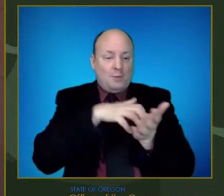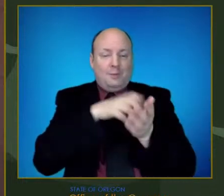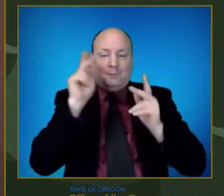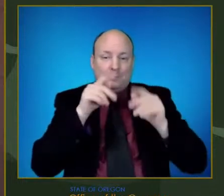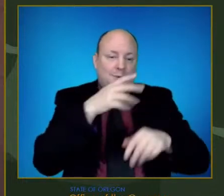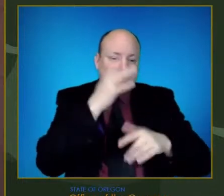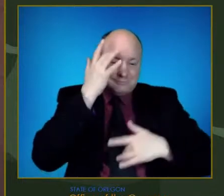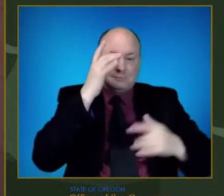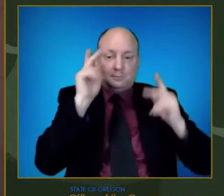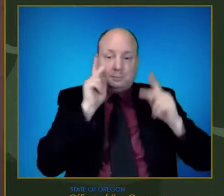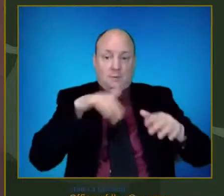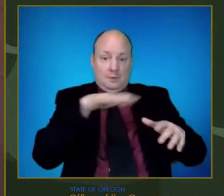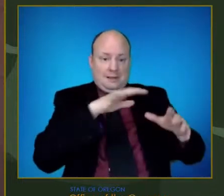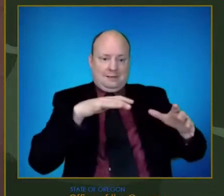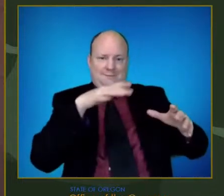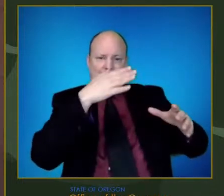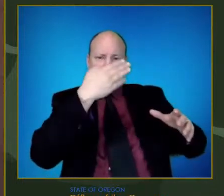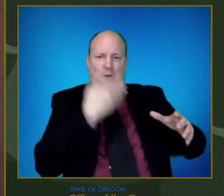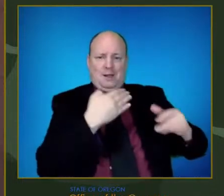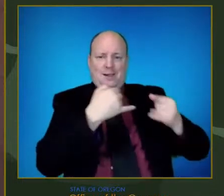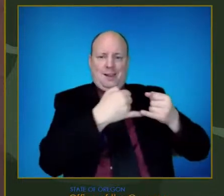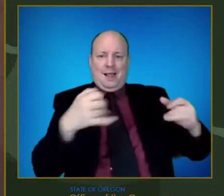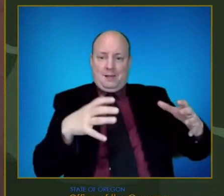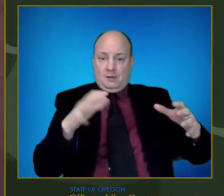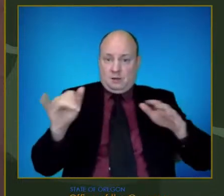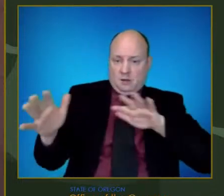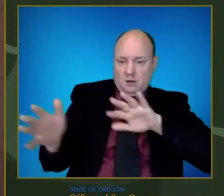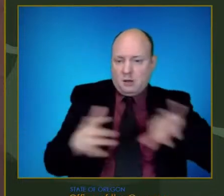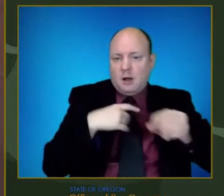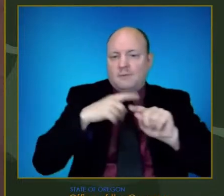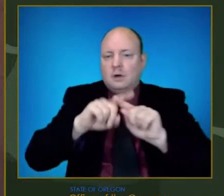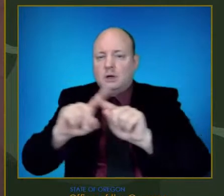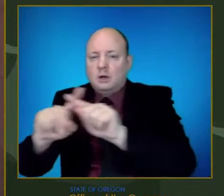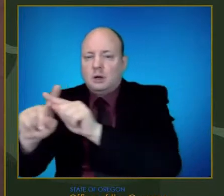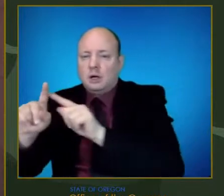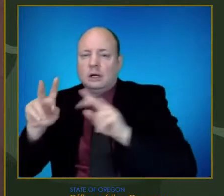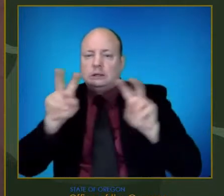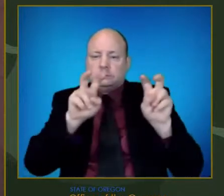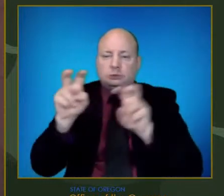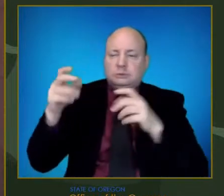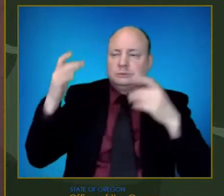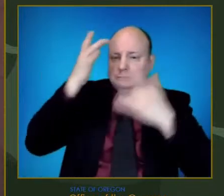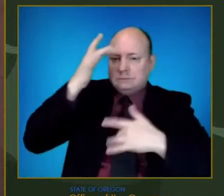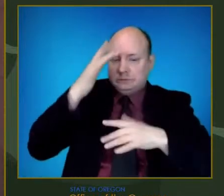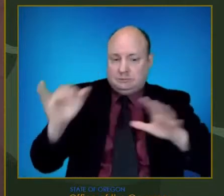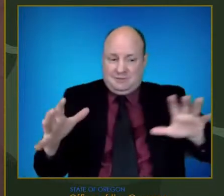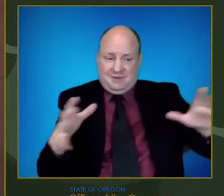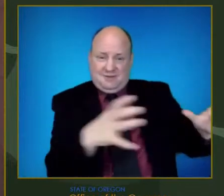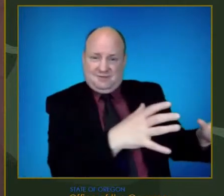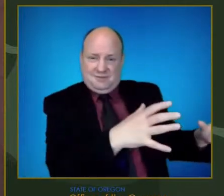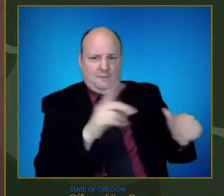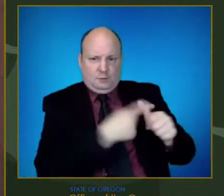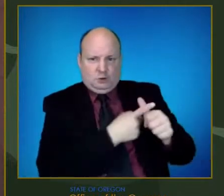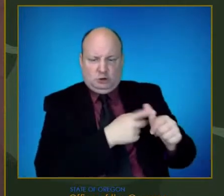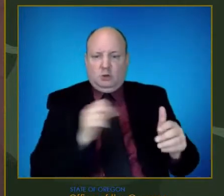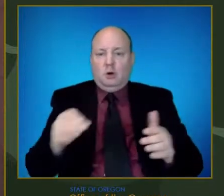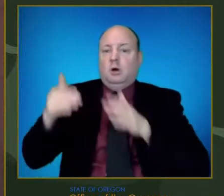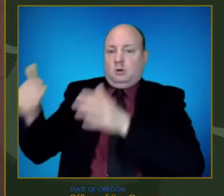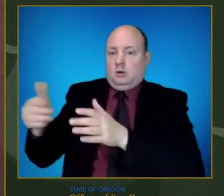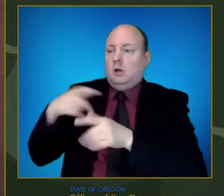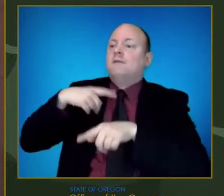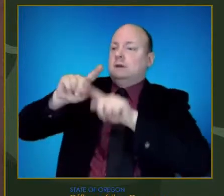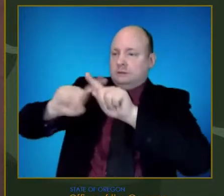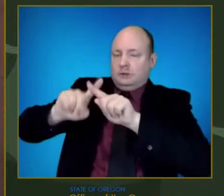and 64 that have underlying health conditions. This group is more diverse, and we want to make sure